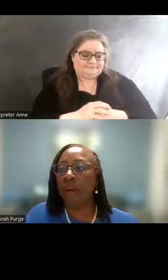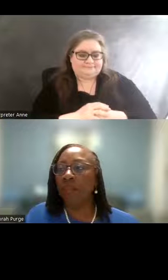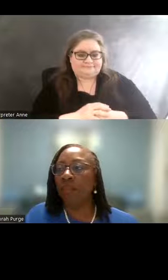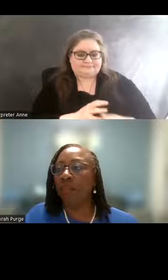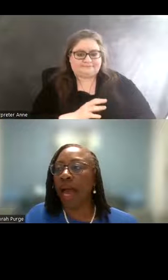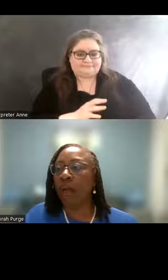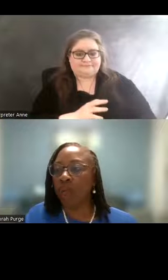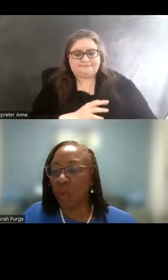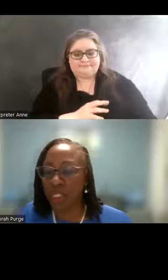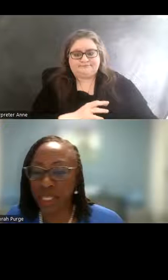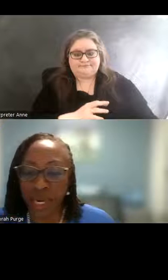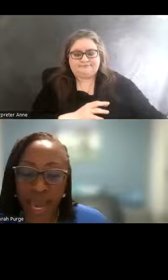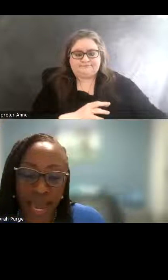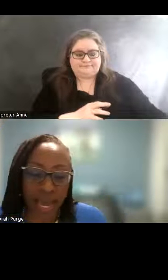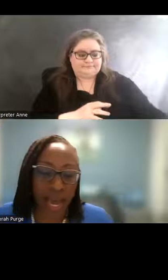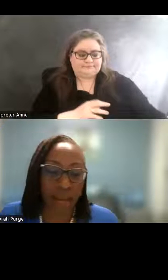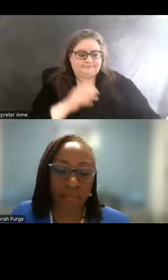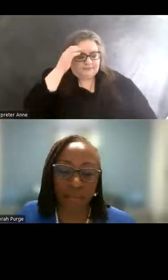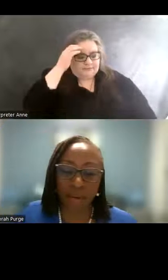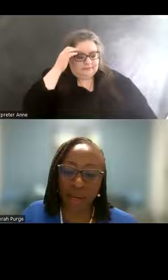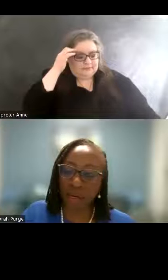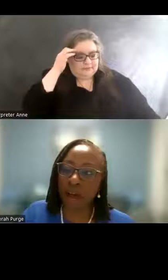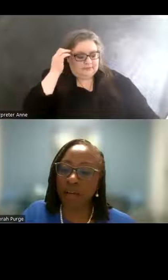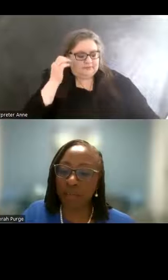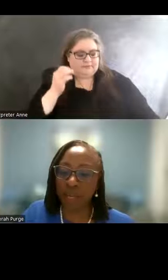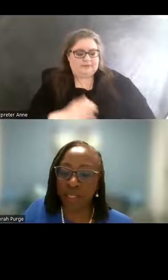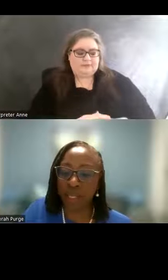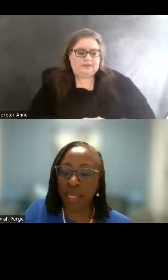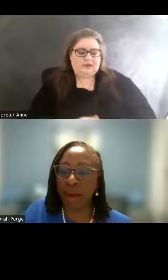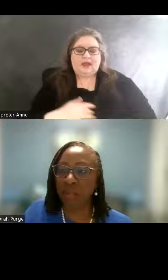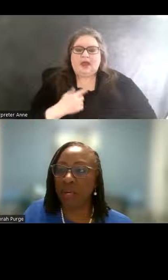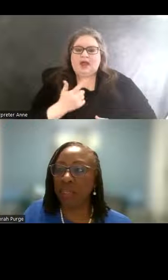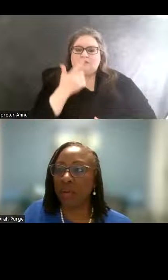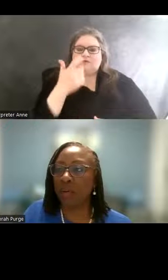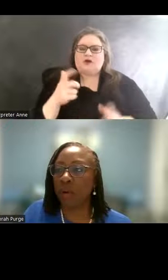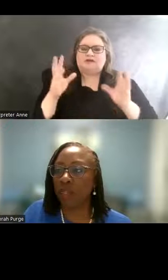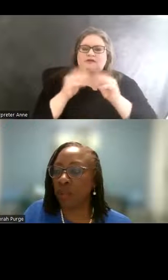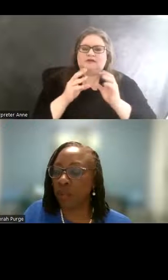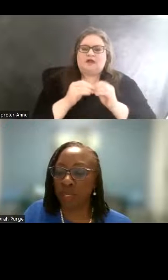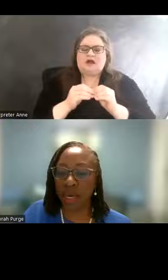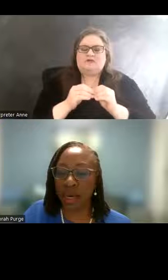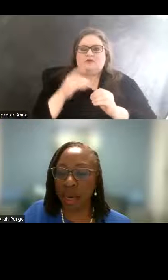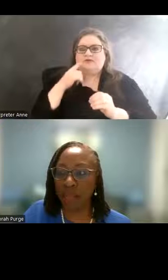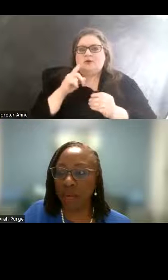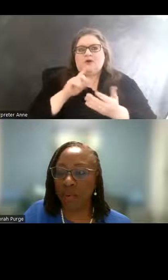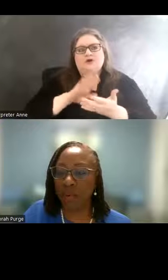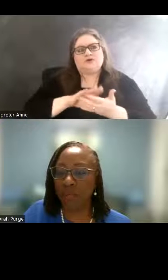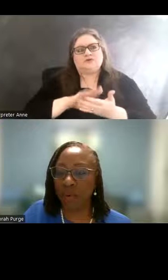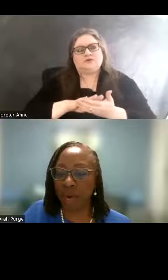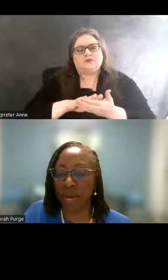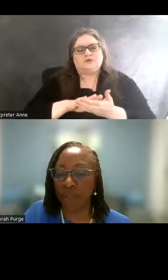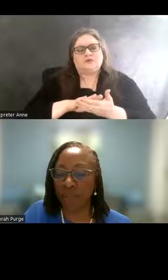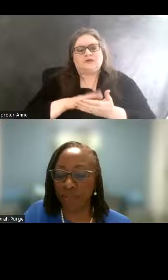So I was watching a conference that was for